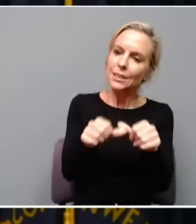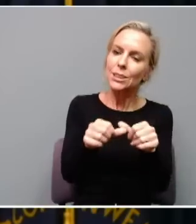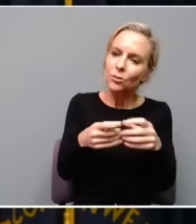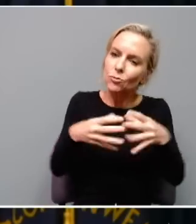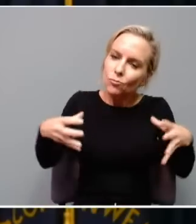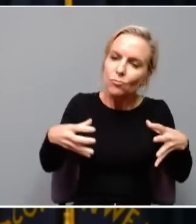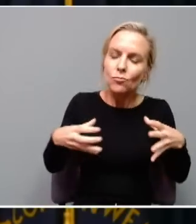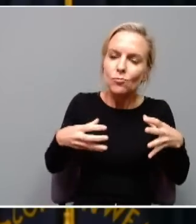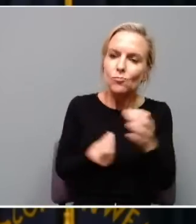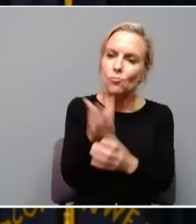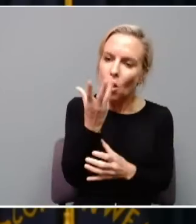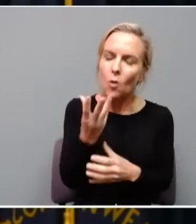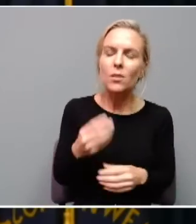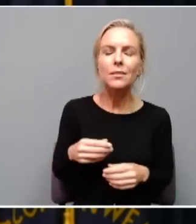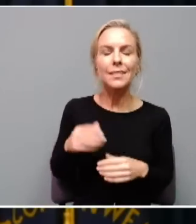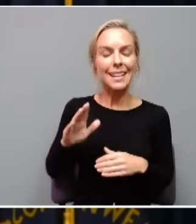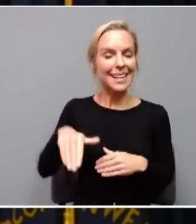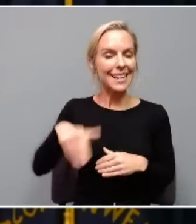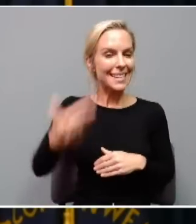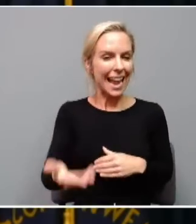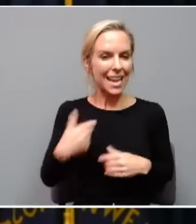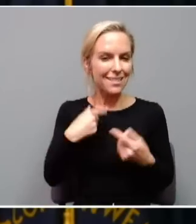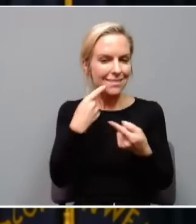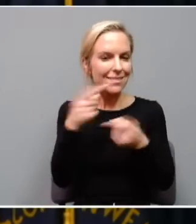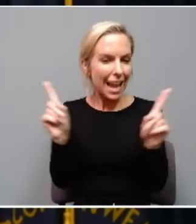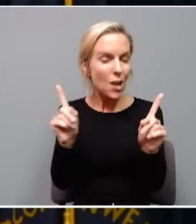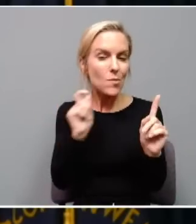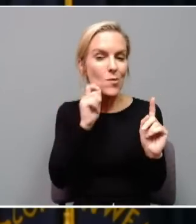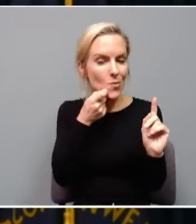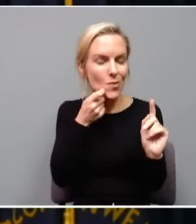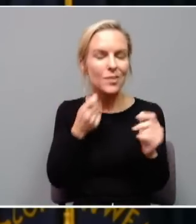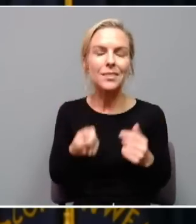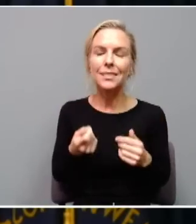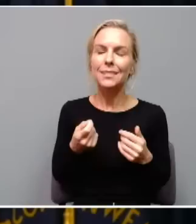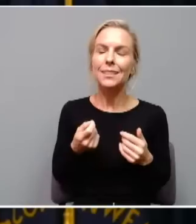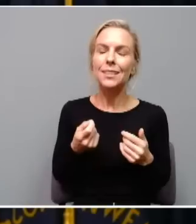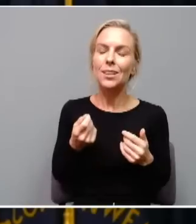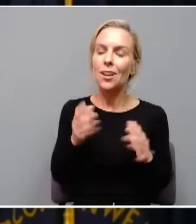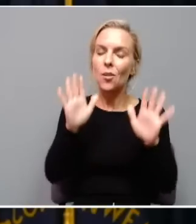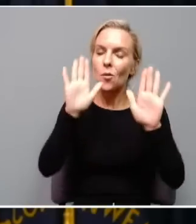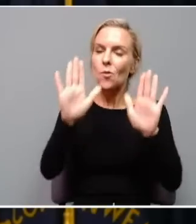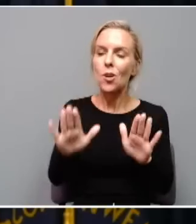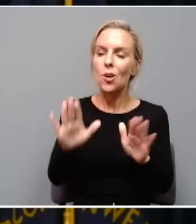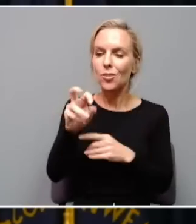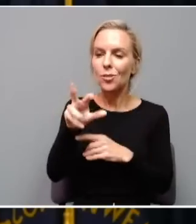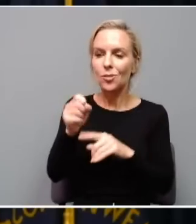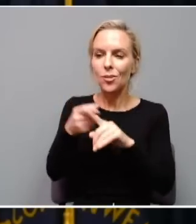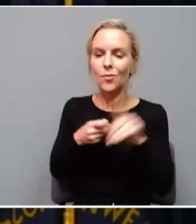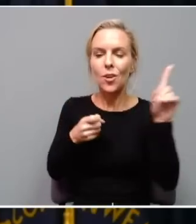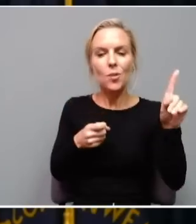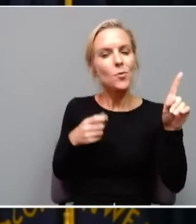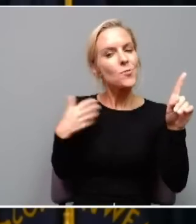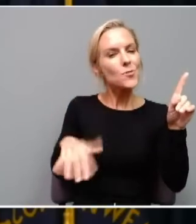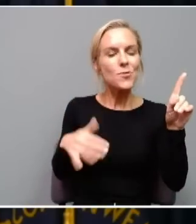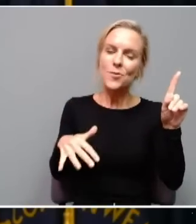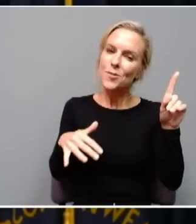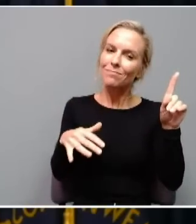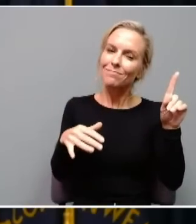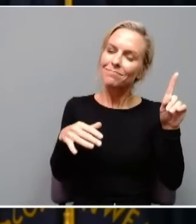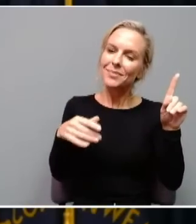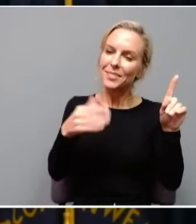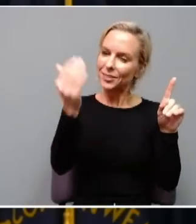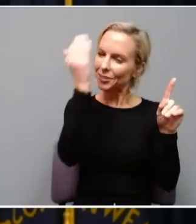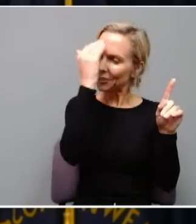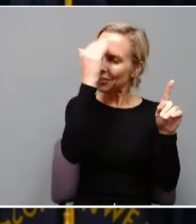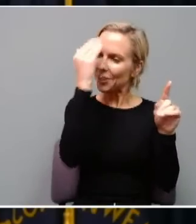is pretty neat. So we have more great news from our signature bourbon industry, which these days is a